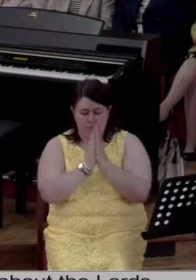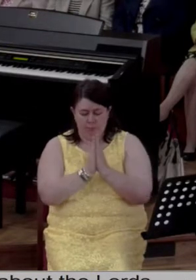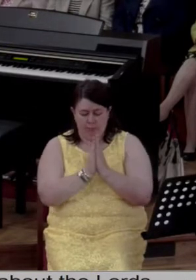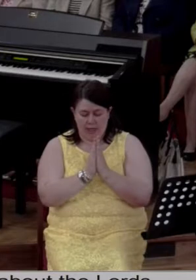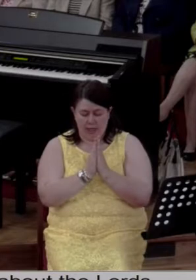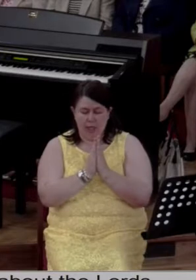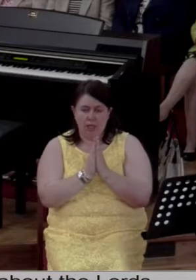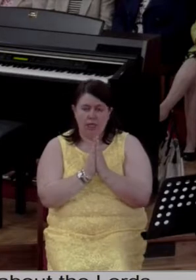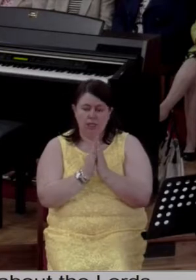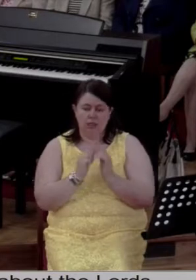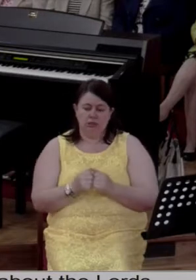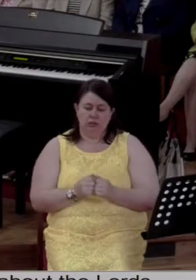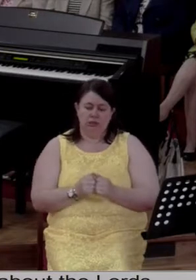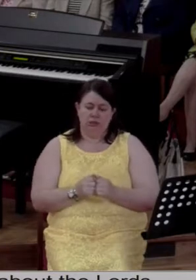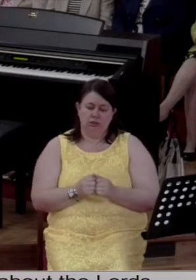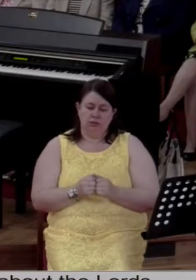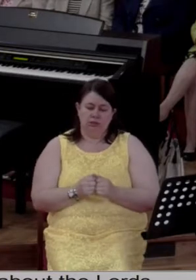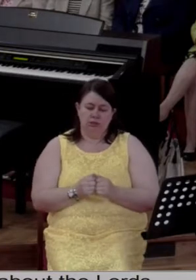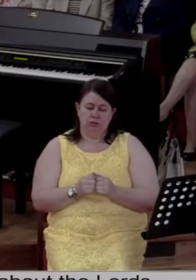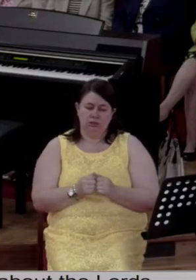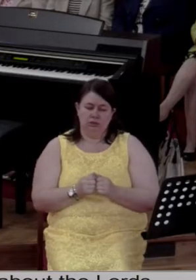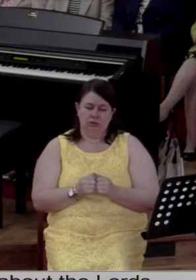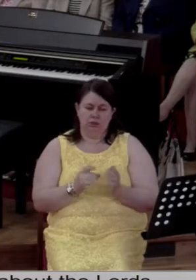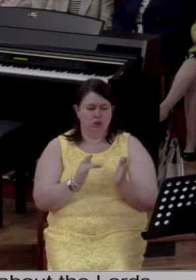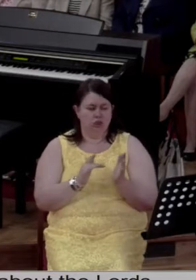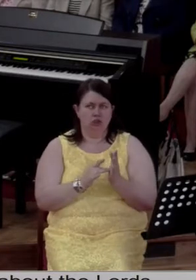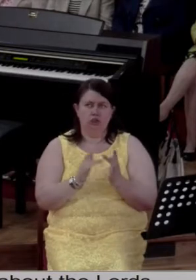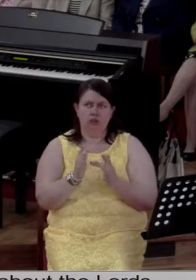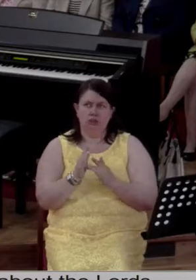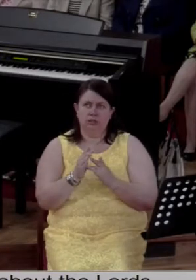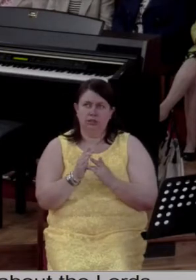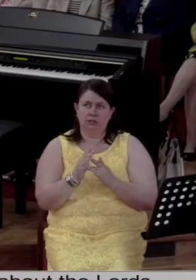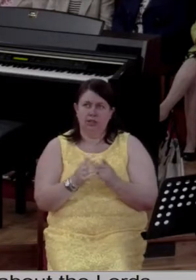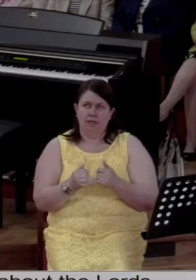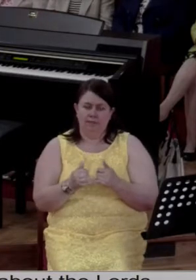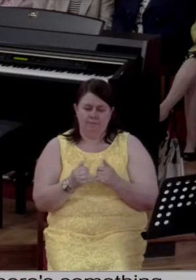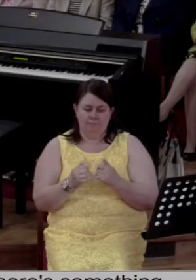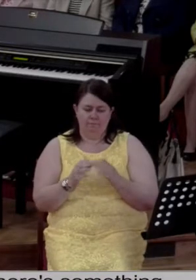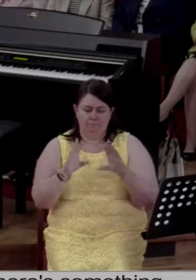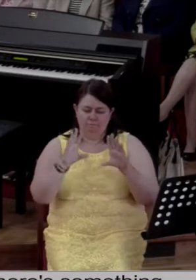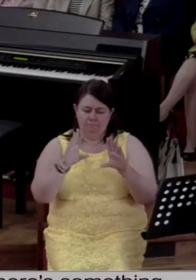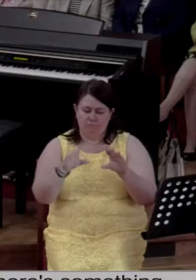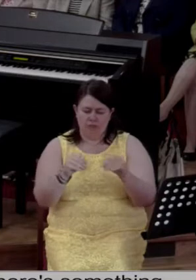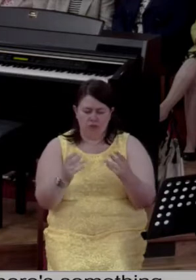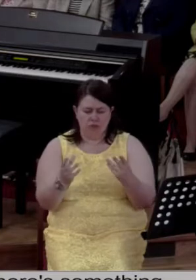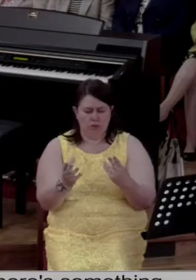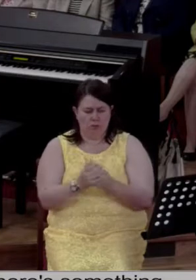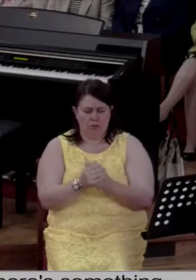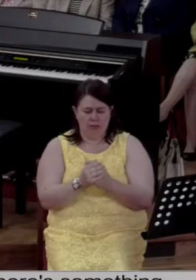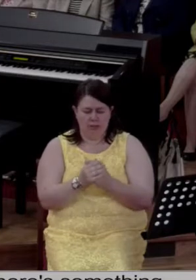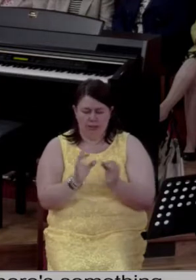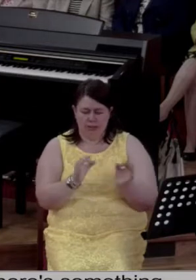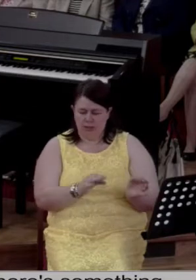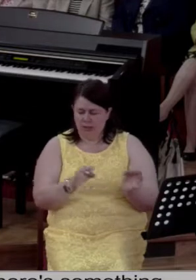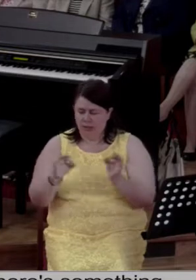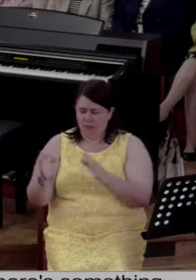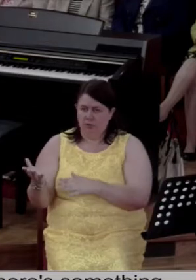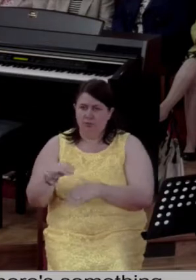and finishes with those words, "Deliver us from the evil one." We don't get that last